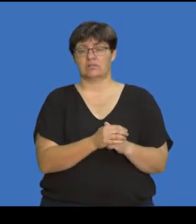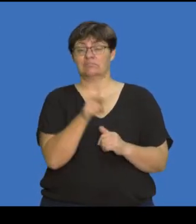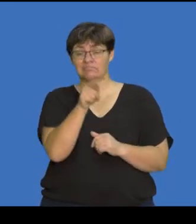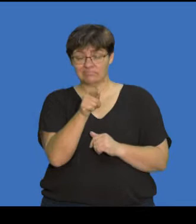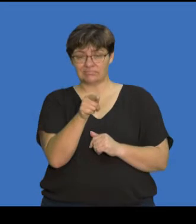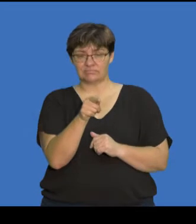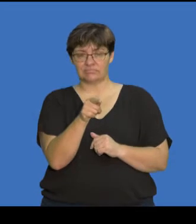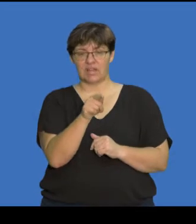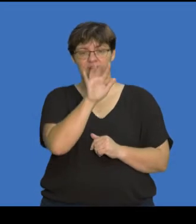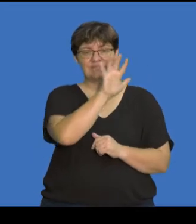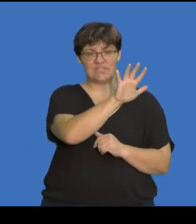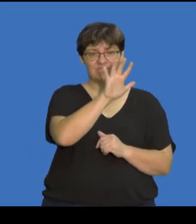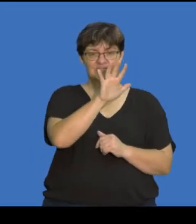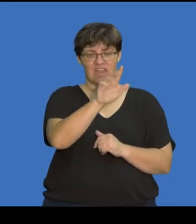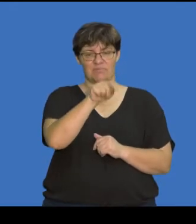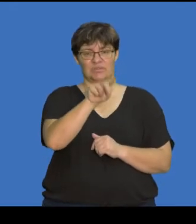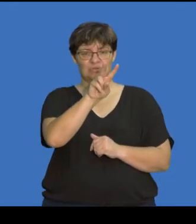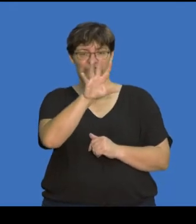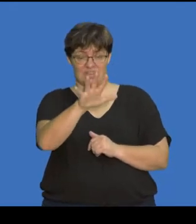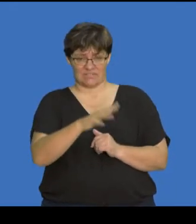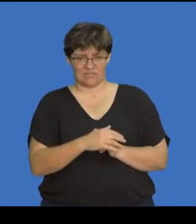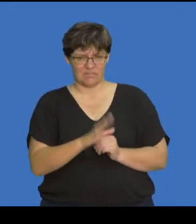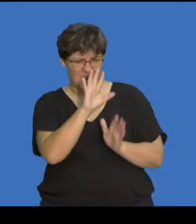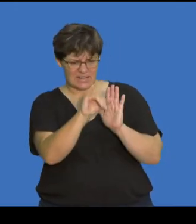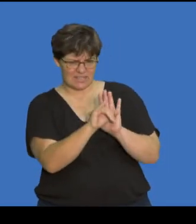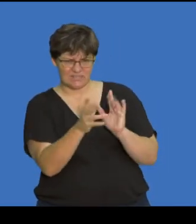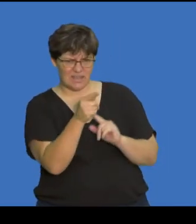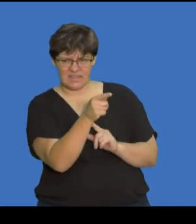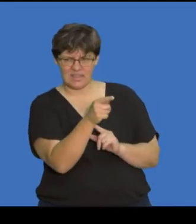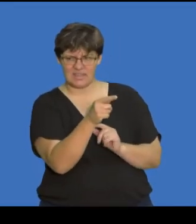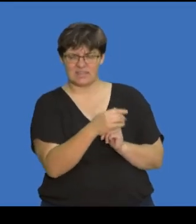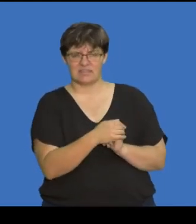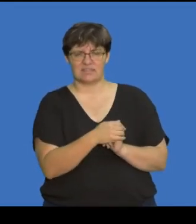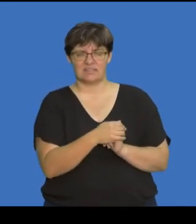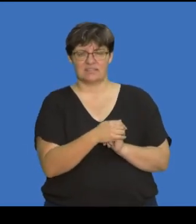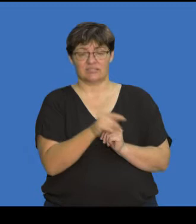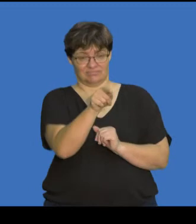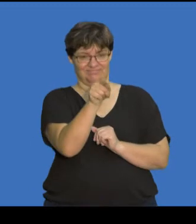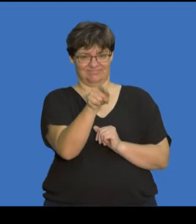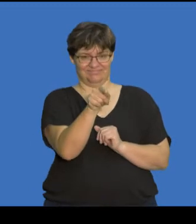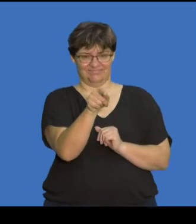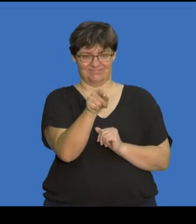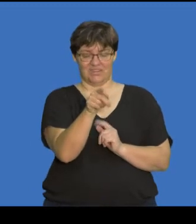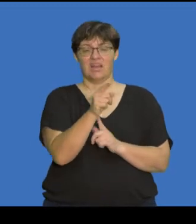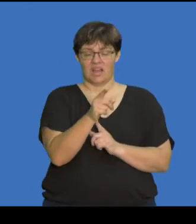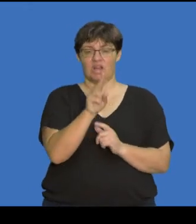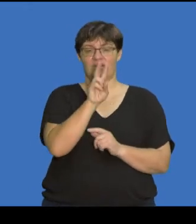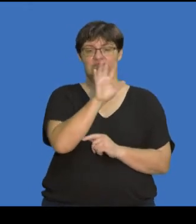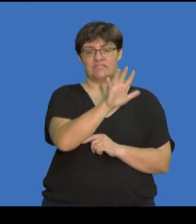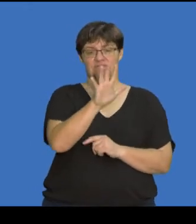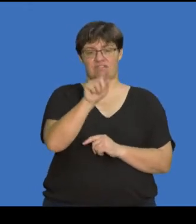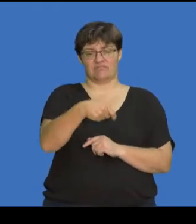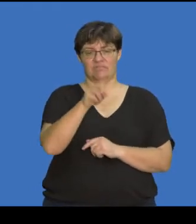the 55,25. Let's see if we can identify it for you. Here we go. There's my